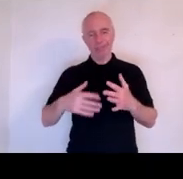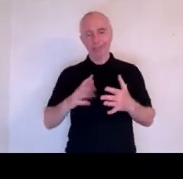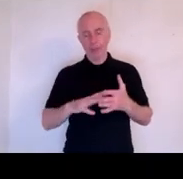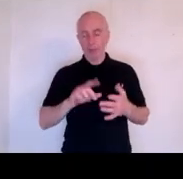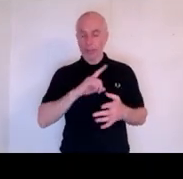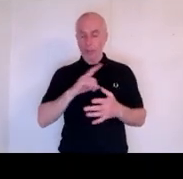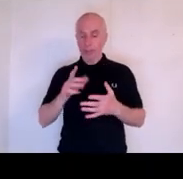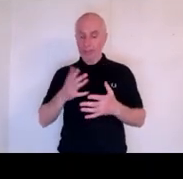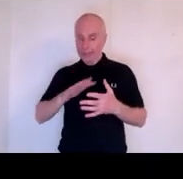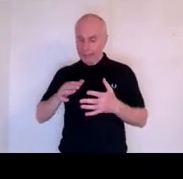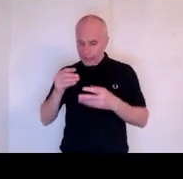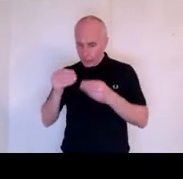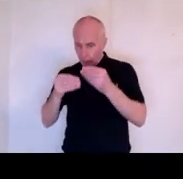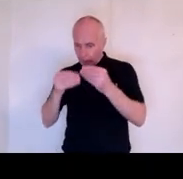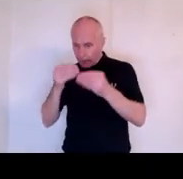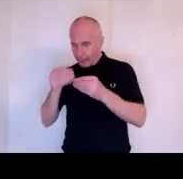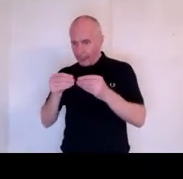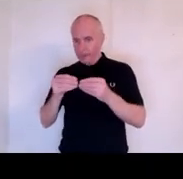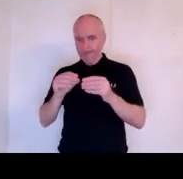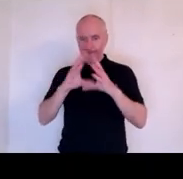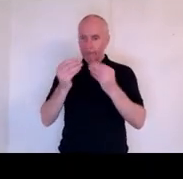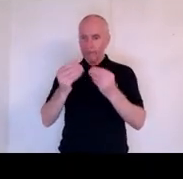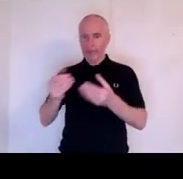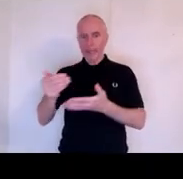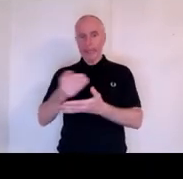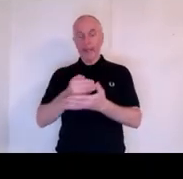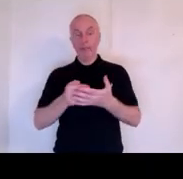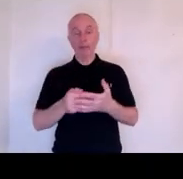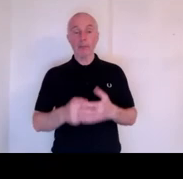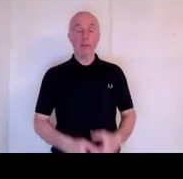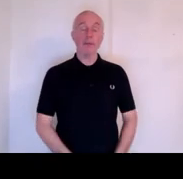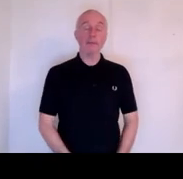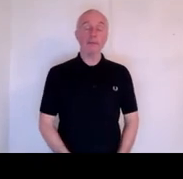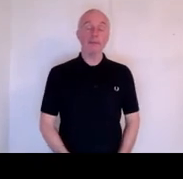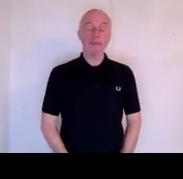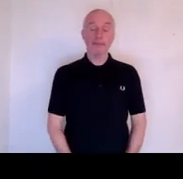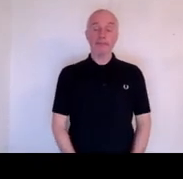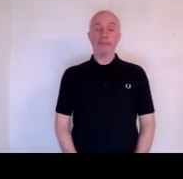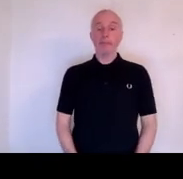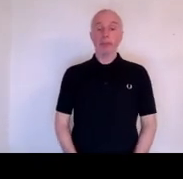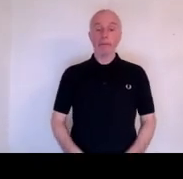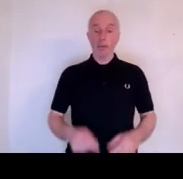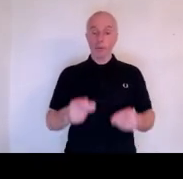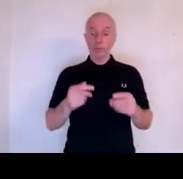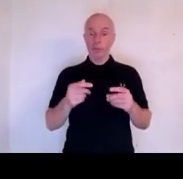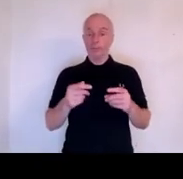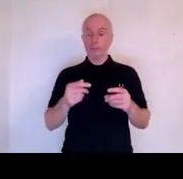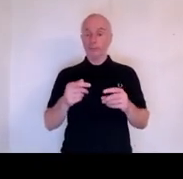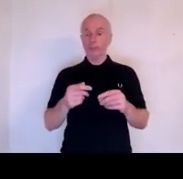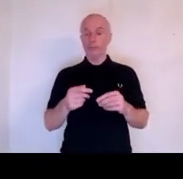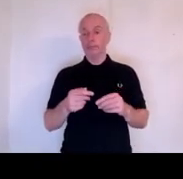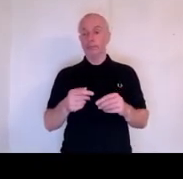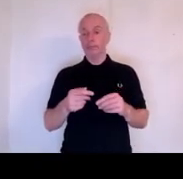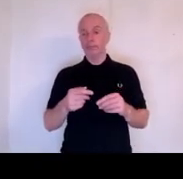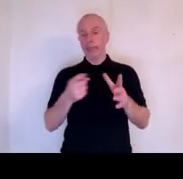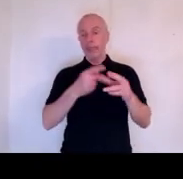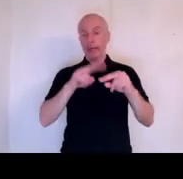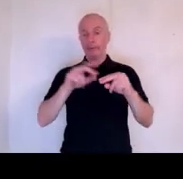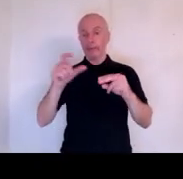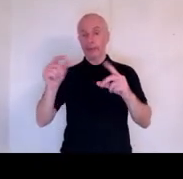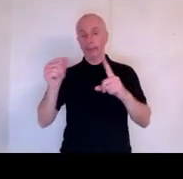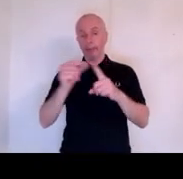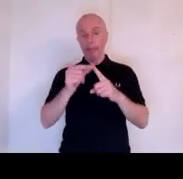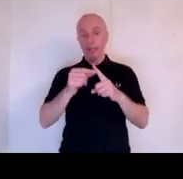But what becomes more important in our case is, as I mentioned, in the advanced fuel cycle program, we're looking at novel fuels